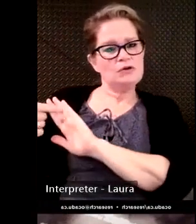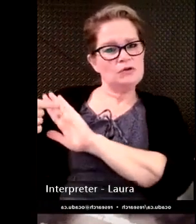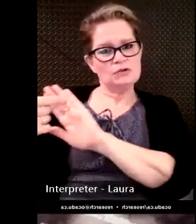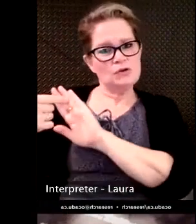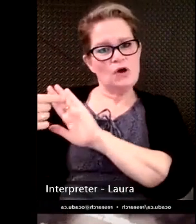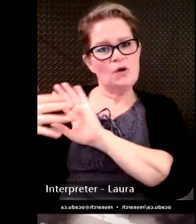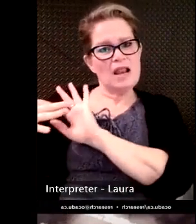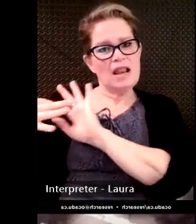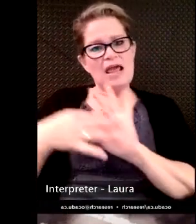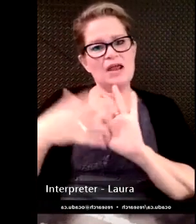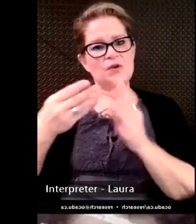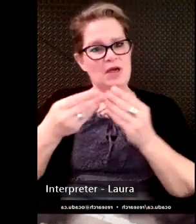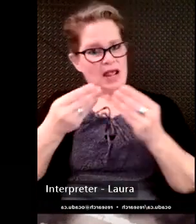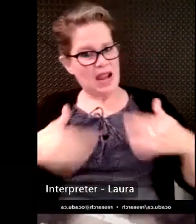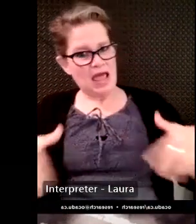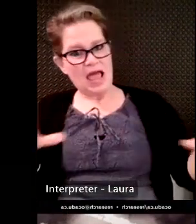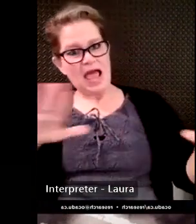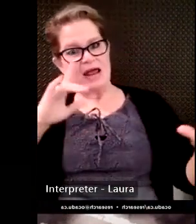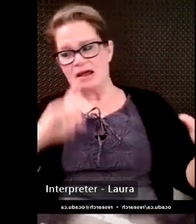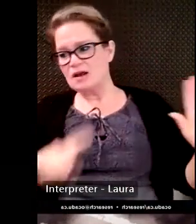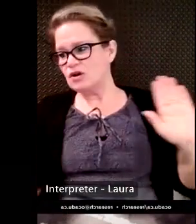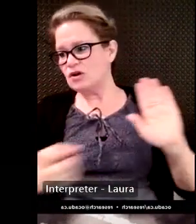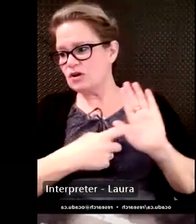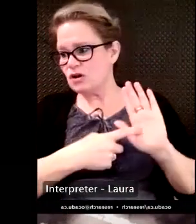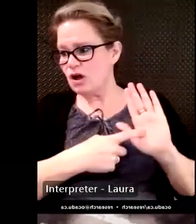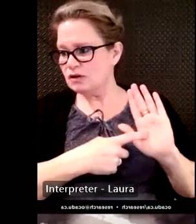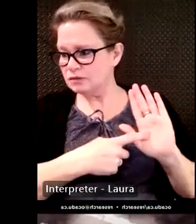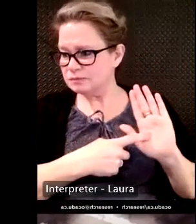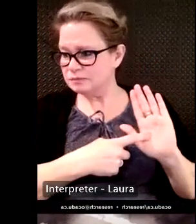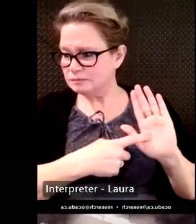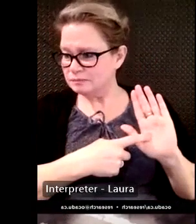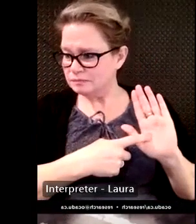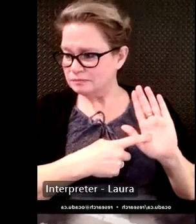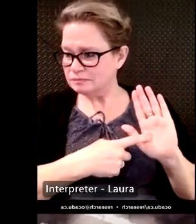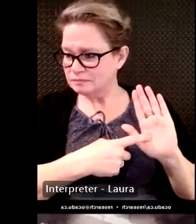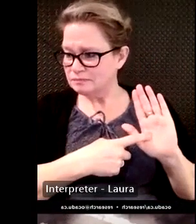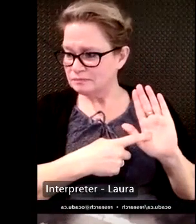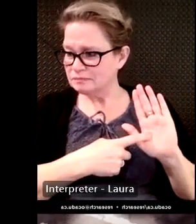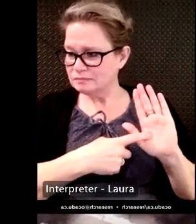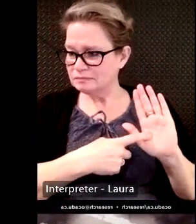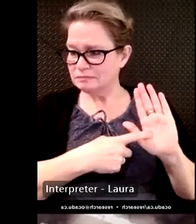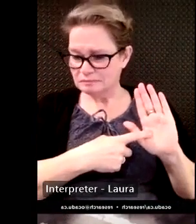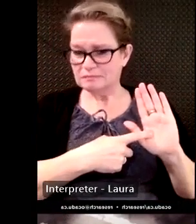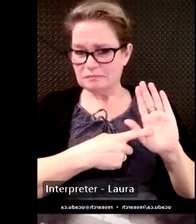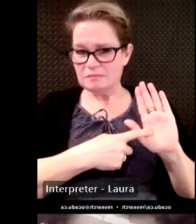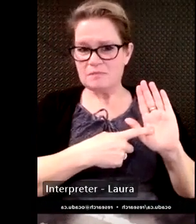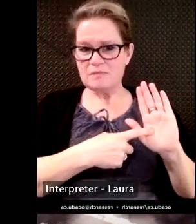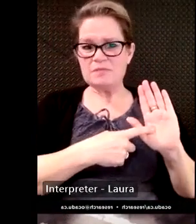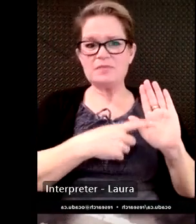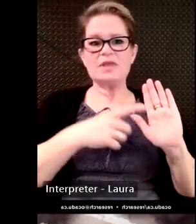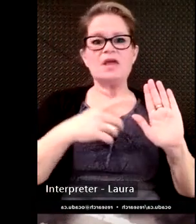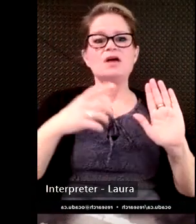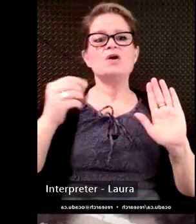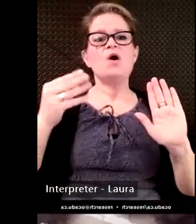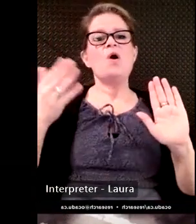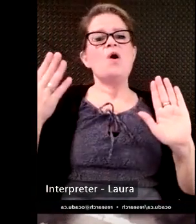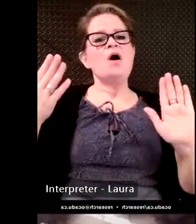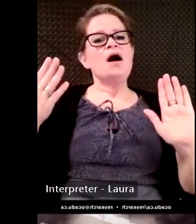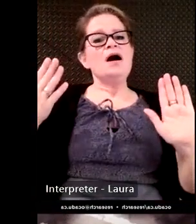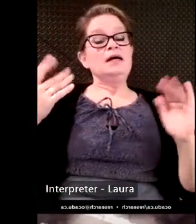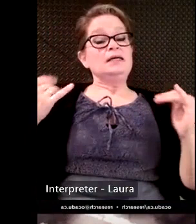you instead because it's too much hassle trying to get this thing up and work, so we're not going to do that. However, I will tell you what we're going to do.